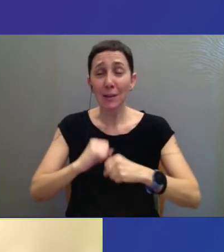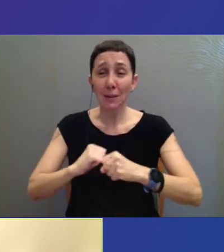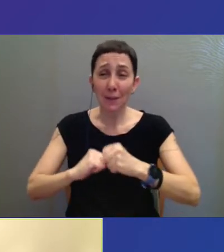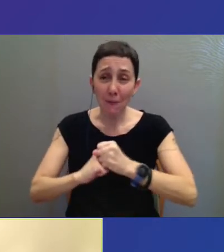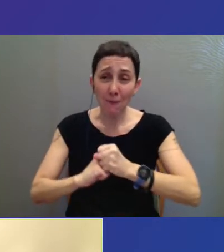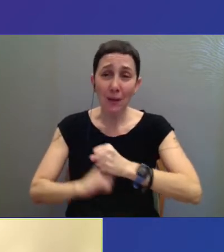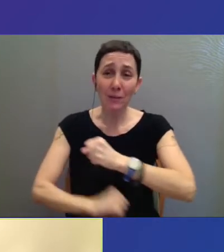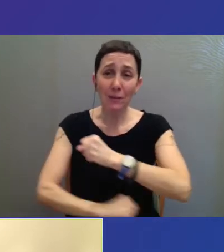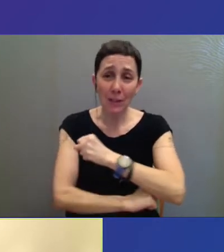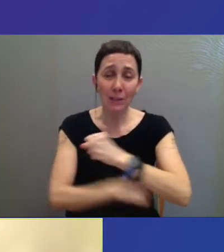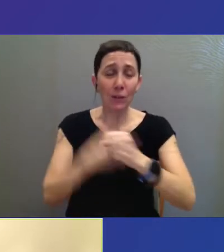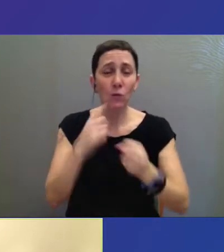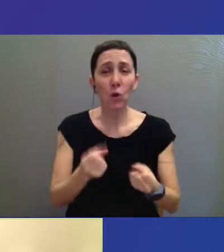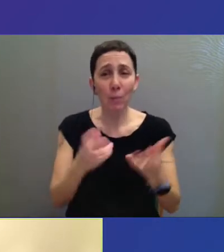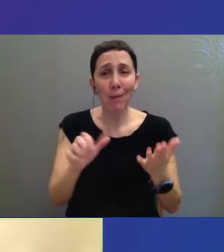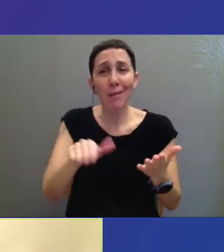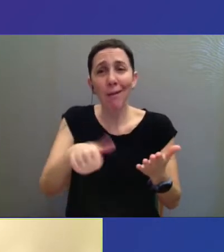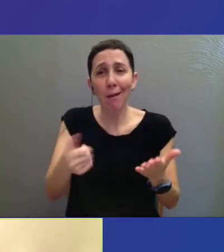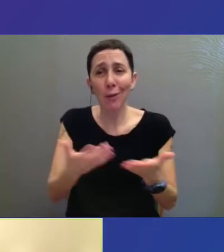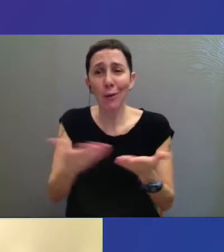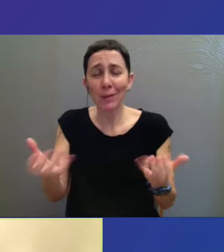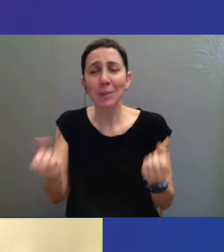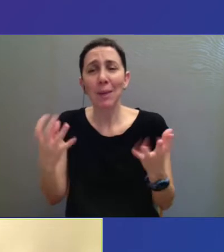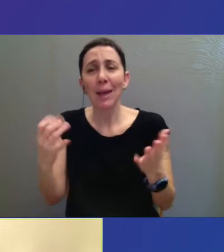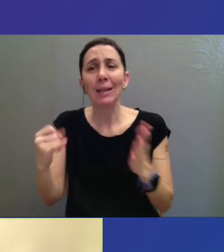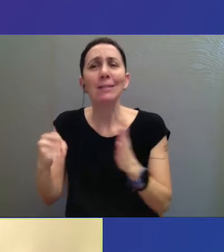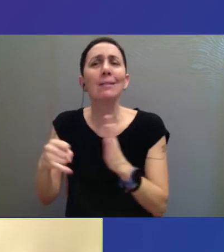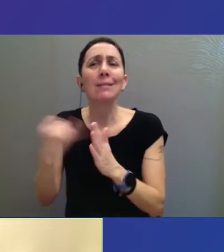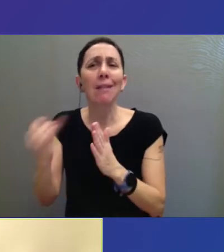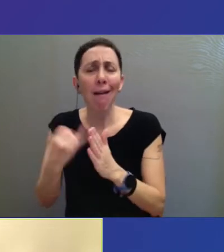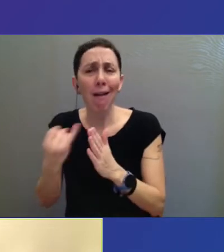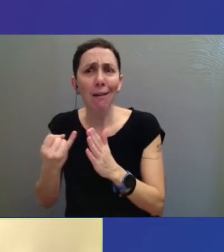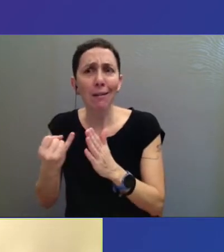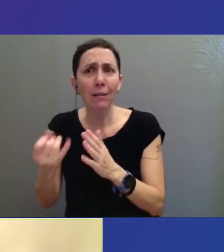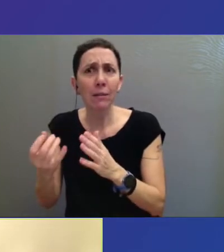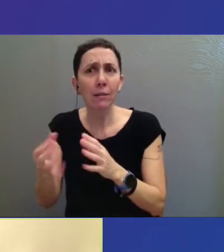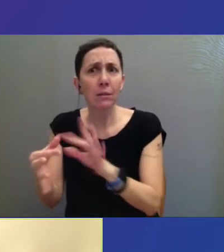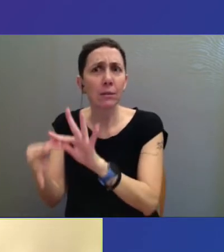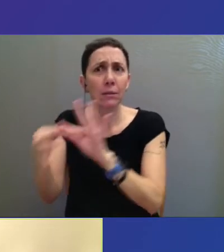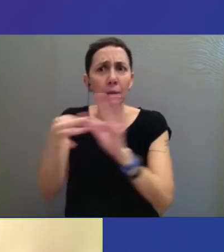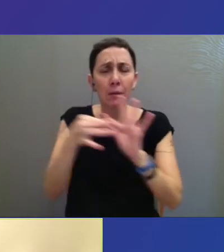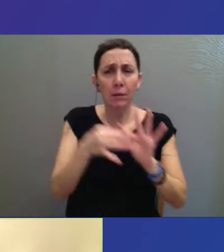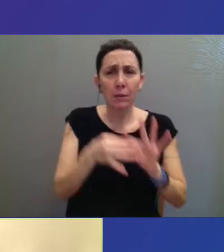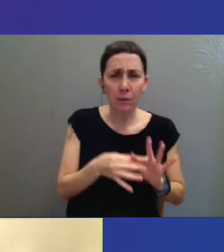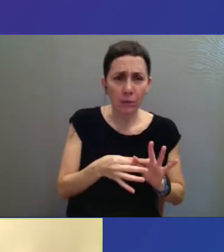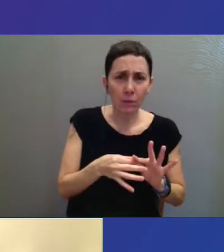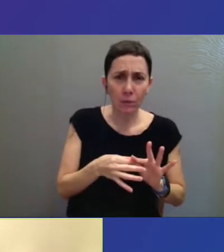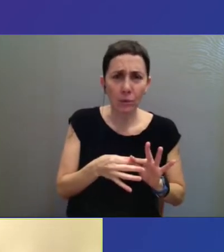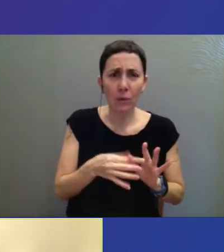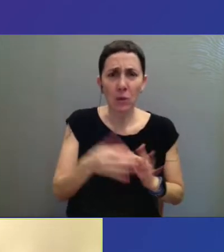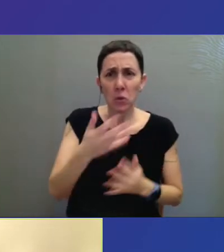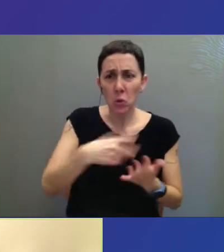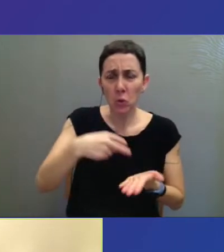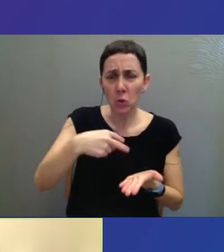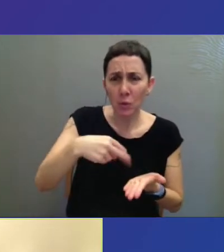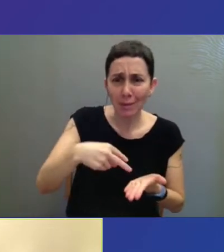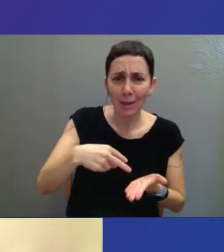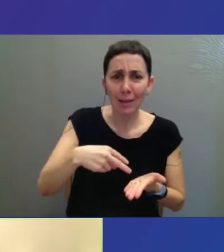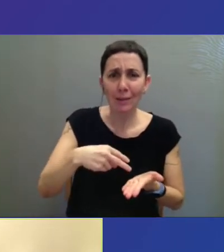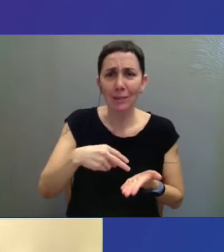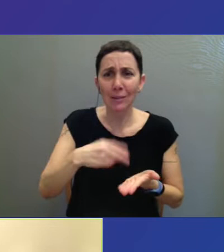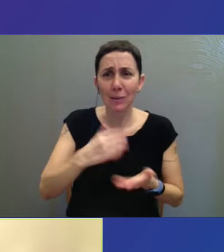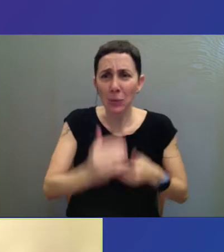other things. You know, there's so many styles that the foundation is the steps and the work that you're doing,